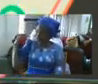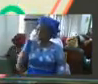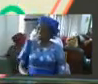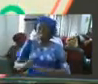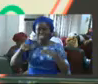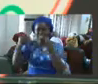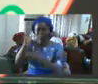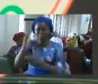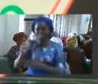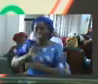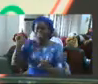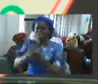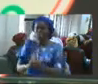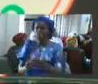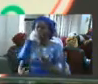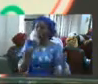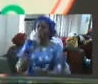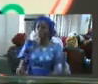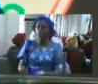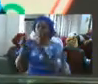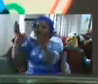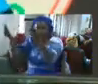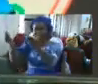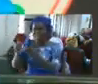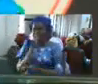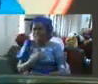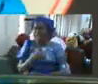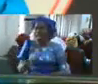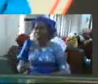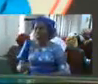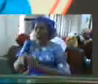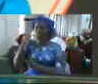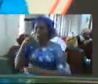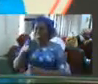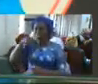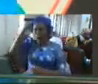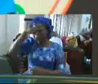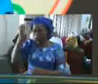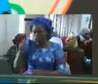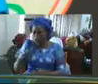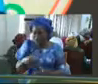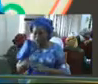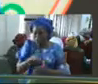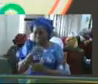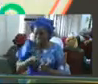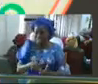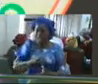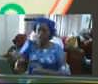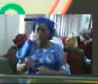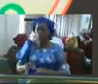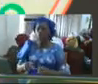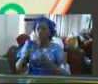offerings. And God said, all right, Solomon, because you have done this, I will do much more for